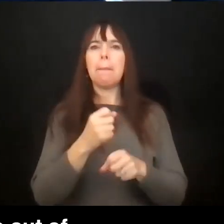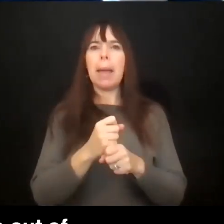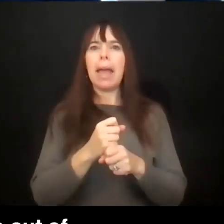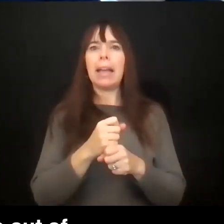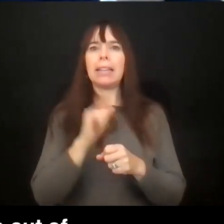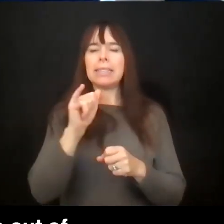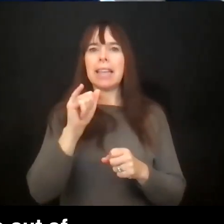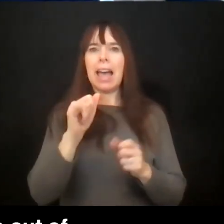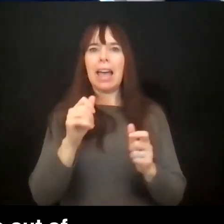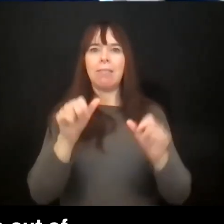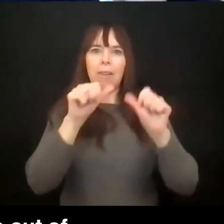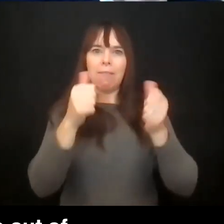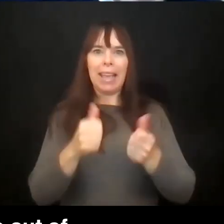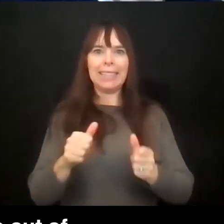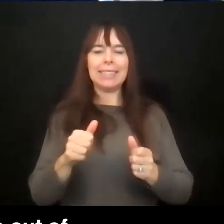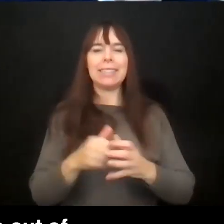piece